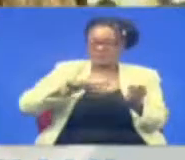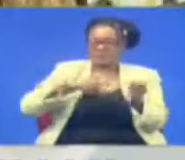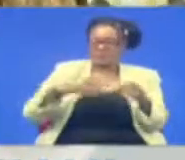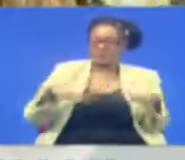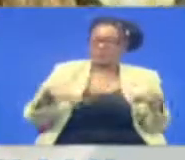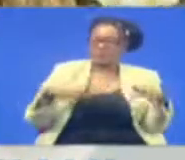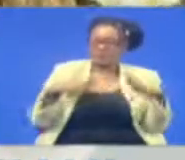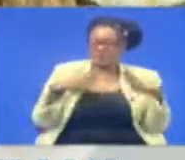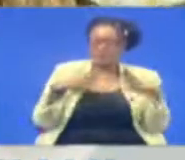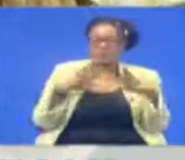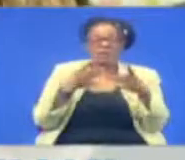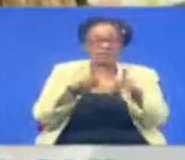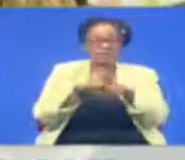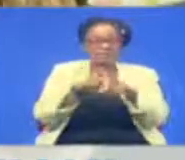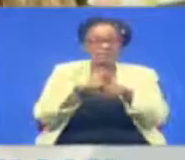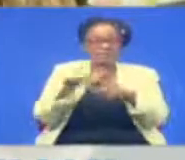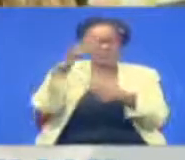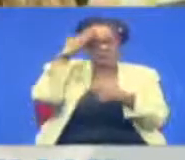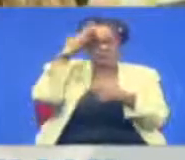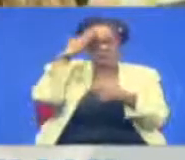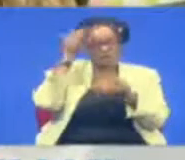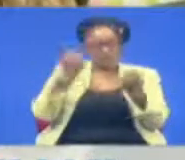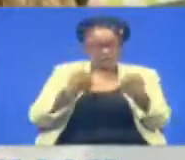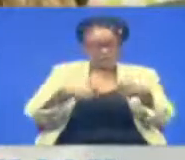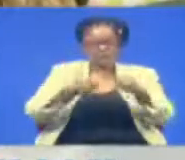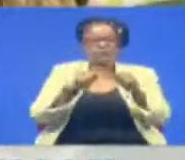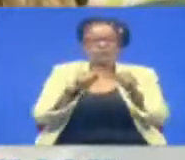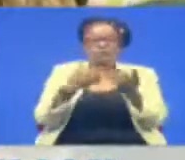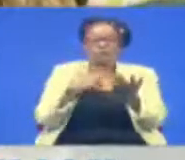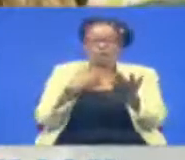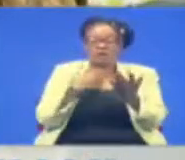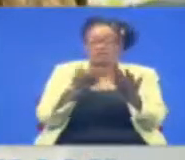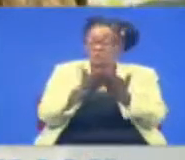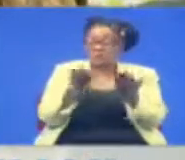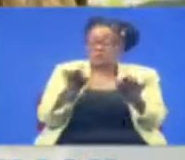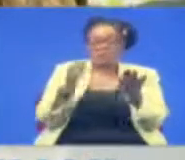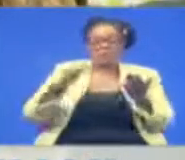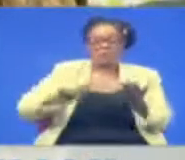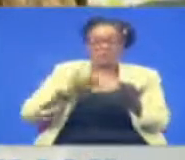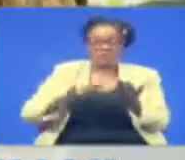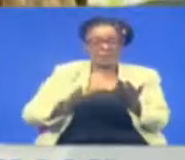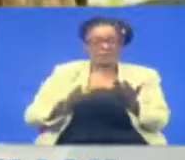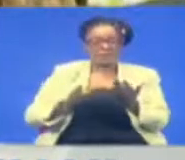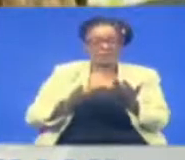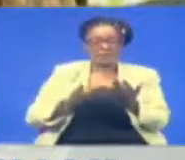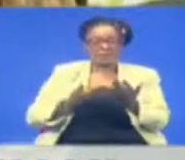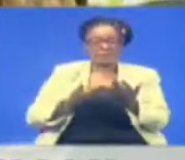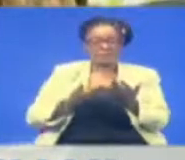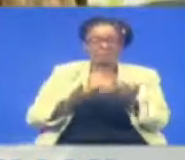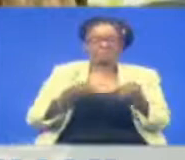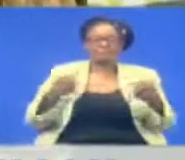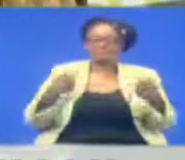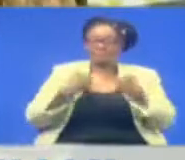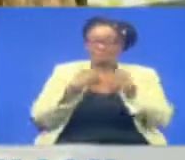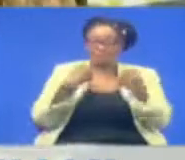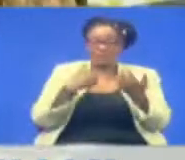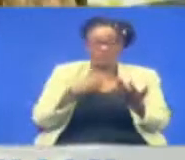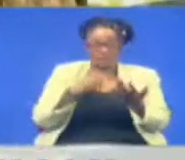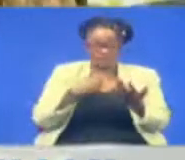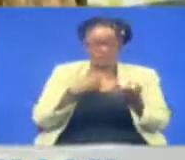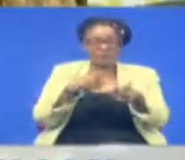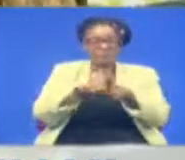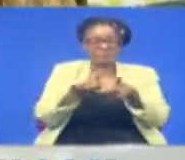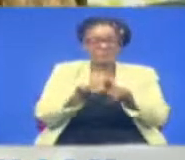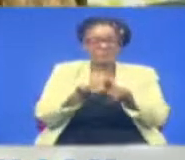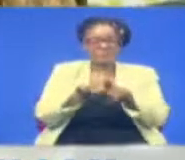and knowing that the effort we are putting into these women is impactful, and that it